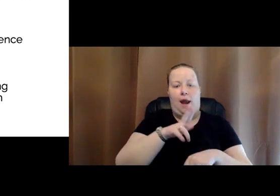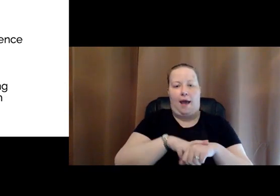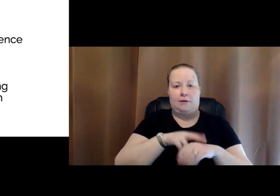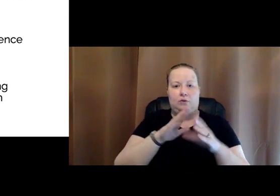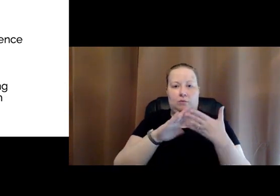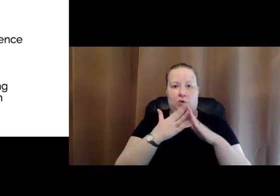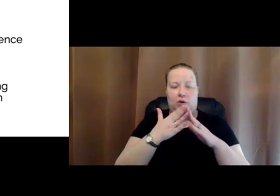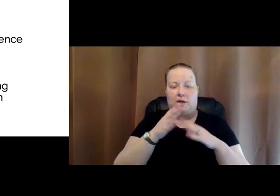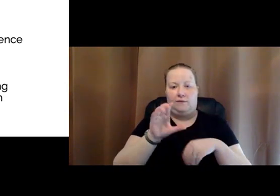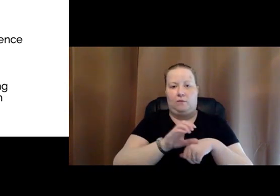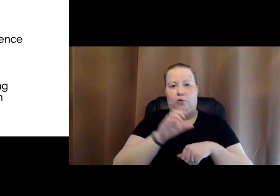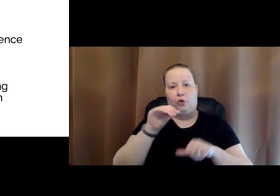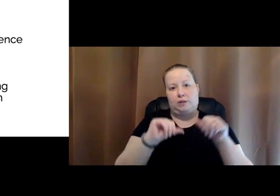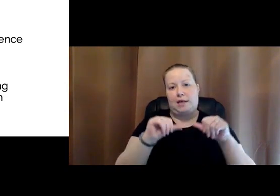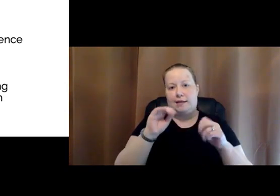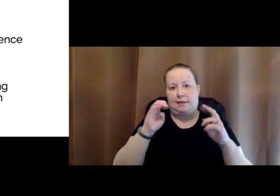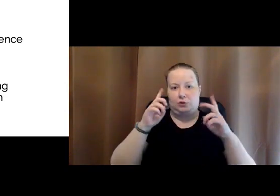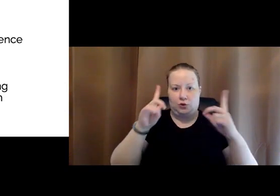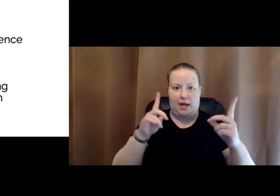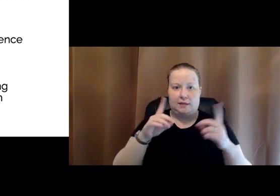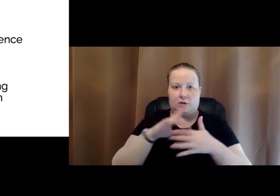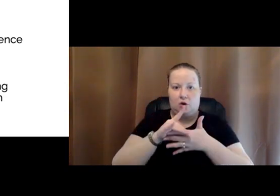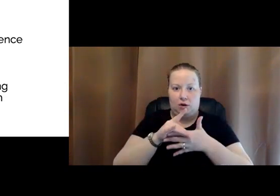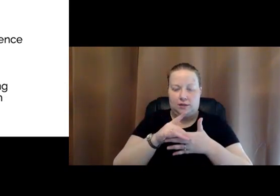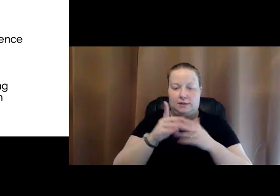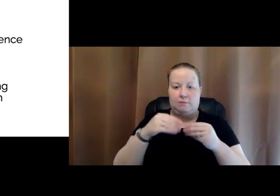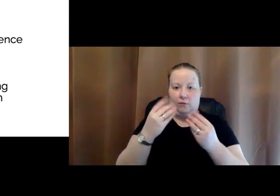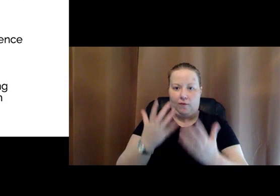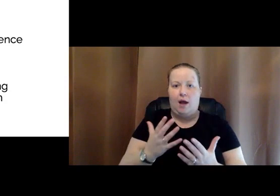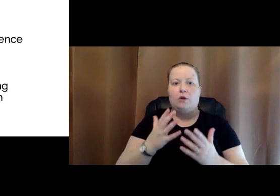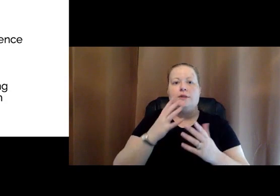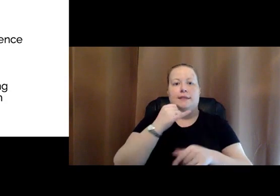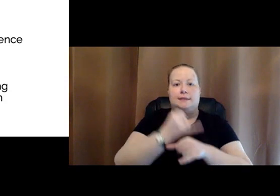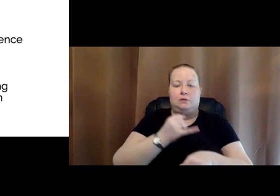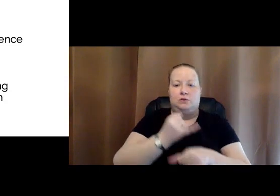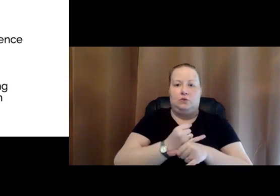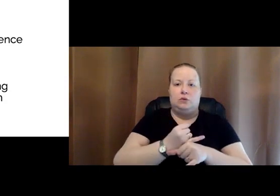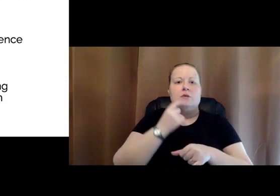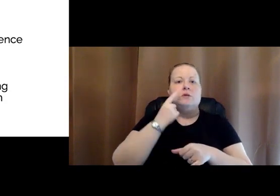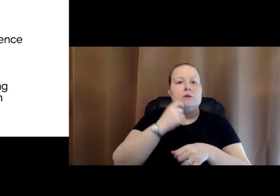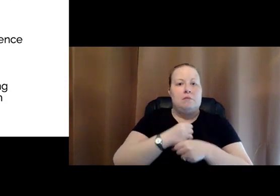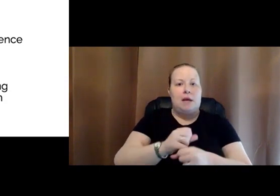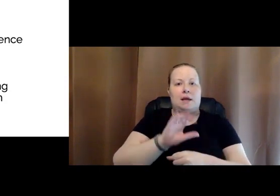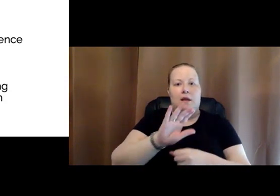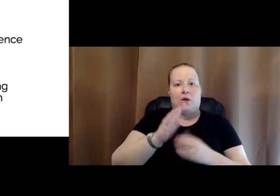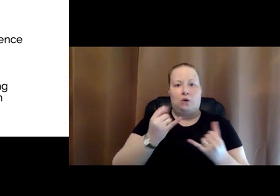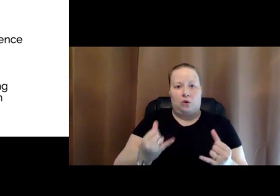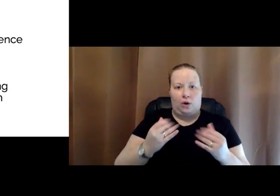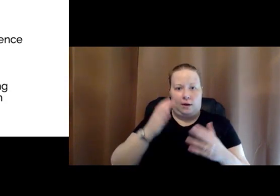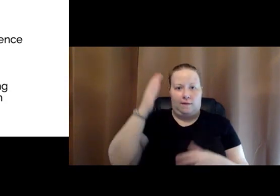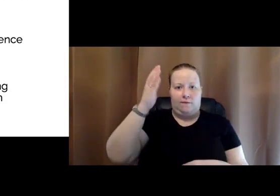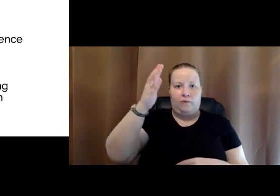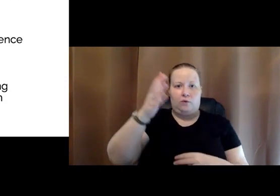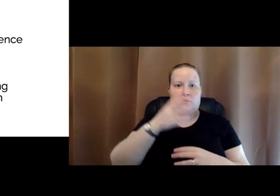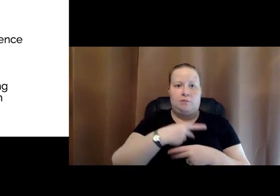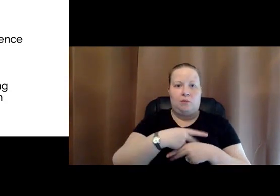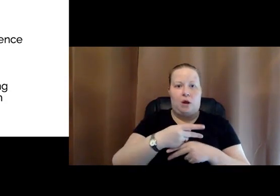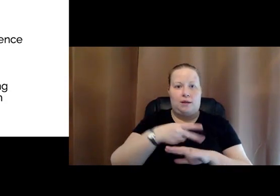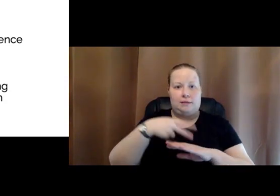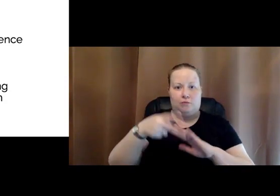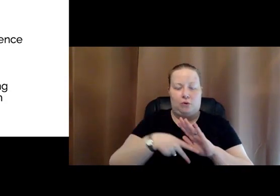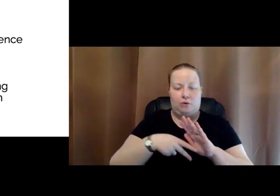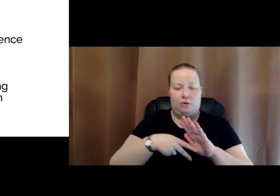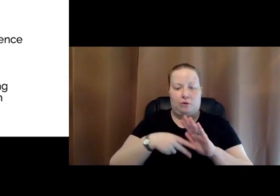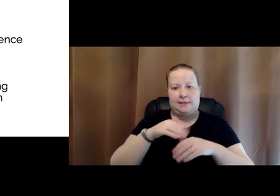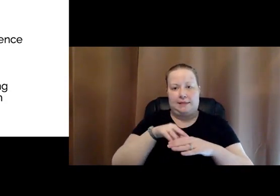science education content providers and institutions in making their current and future products and programs accessible for students